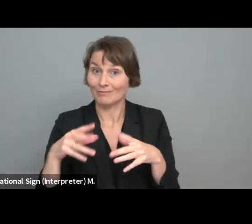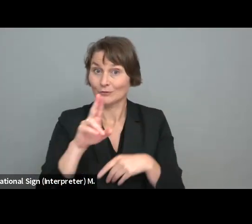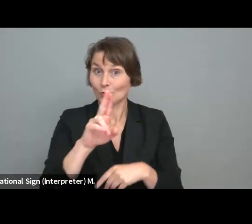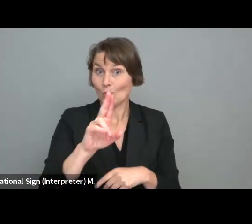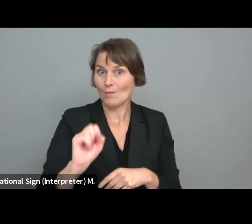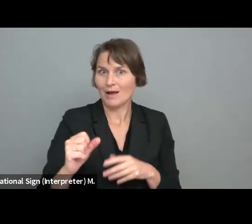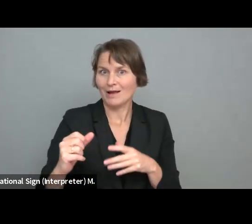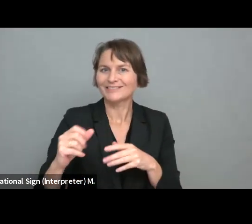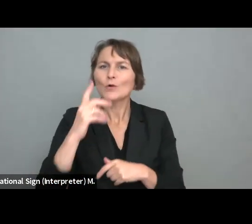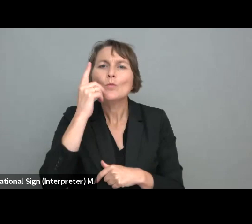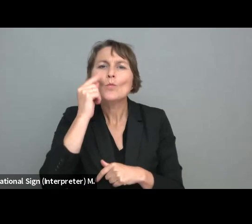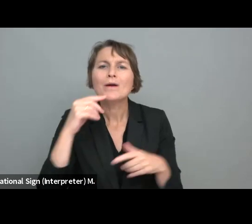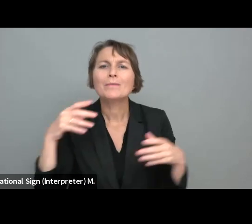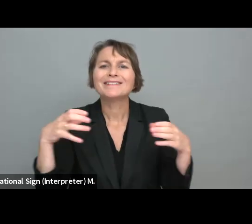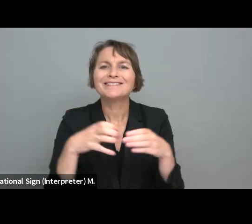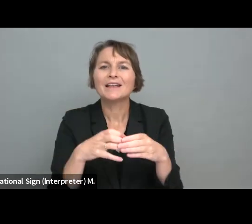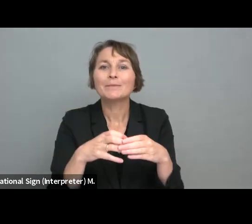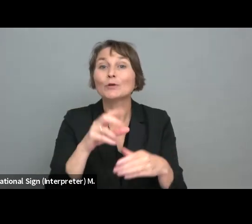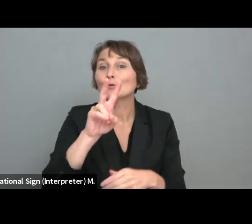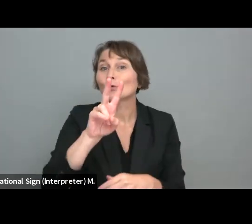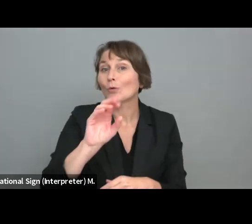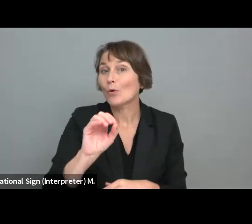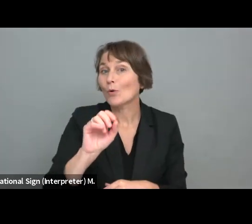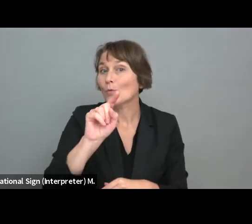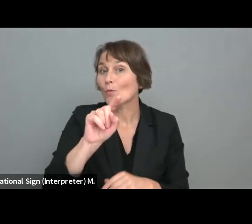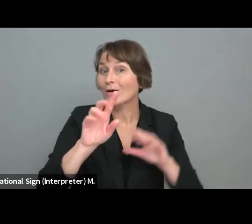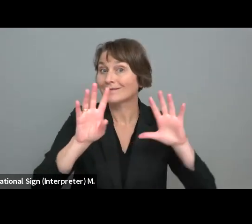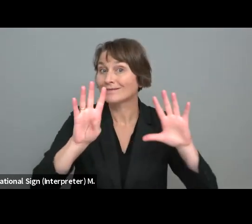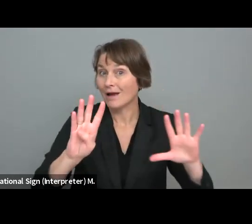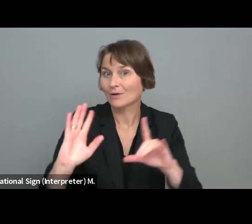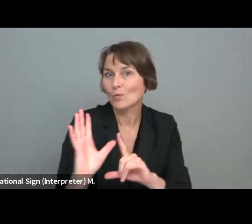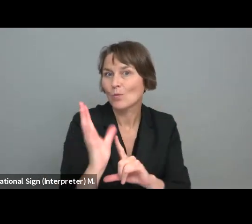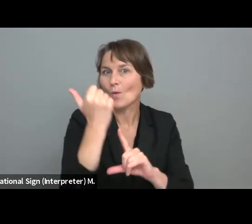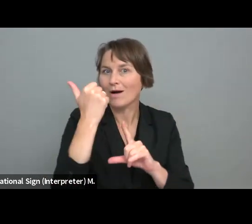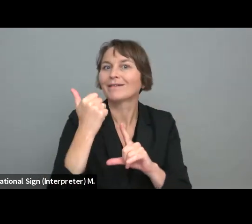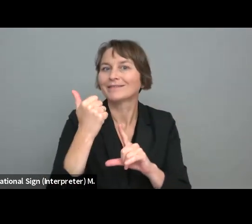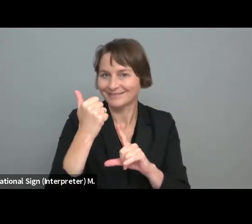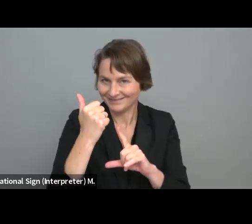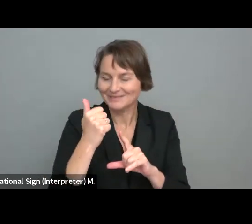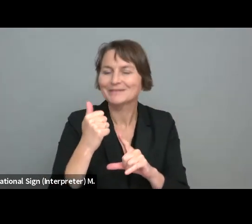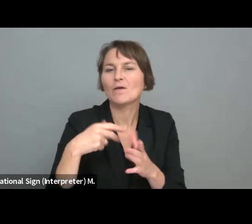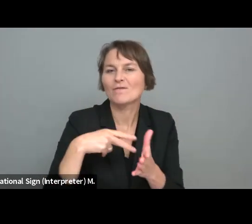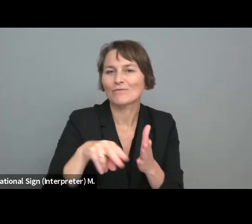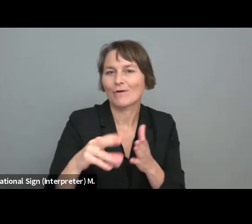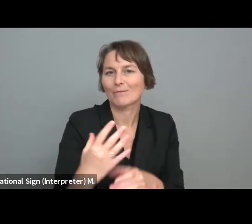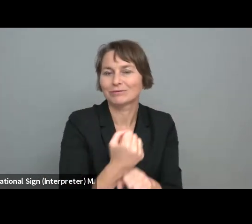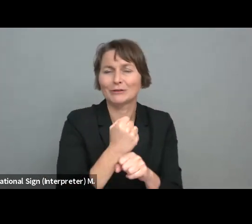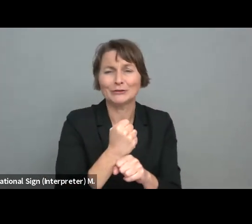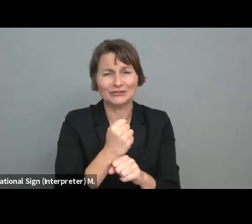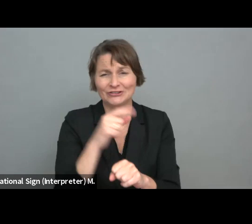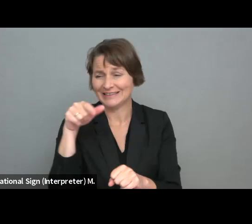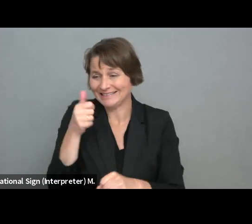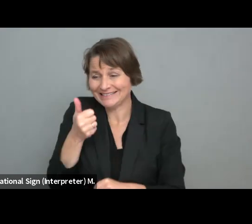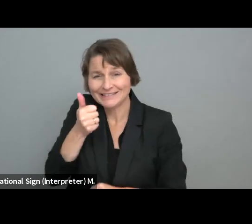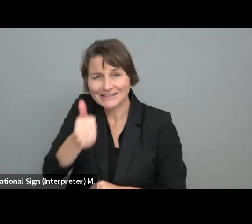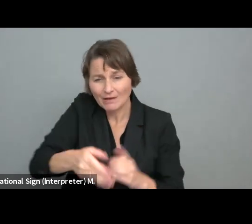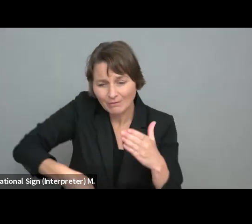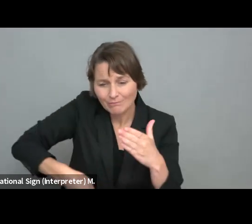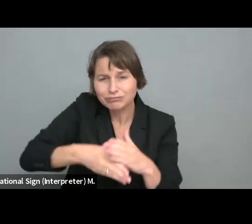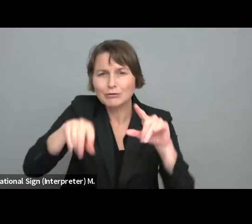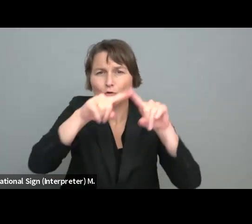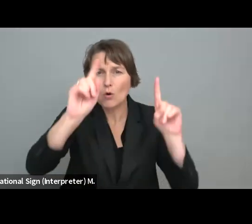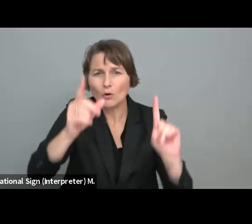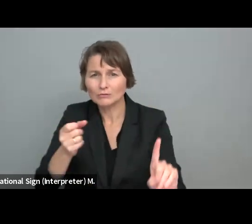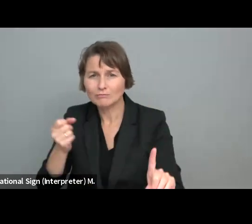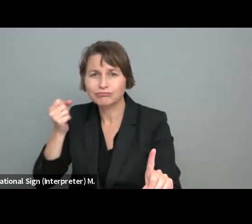to the 2019 Women's World Cup Championship, where she scored some of the biggest goals of the tournament. Megan comes into